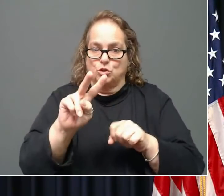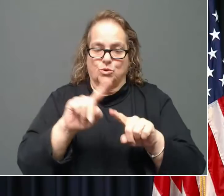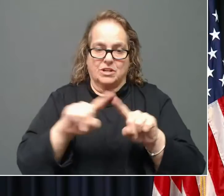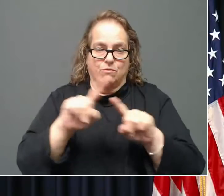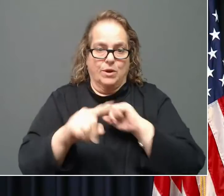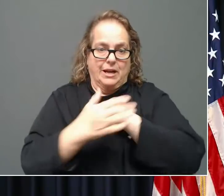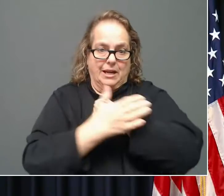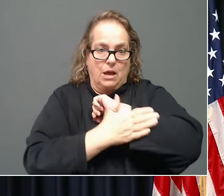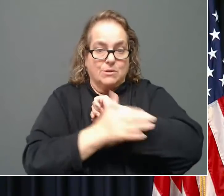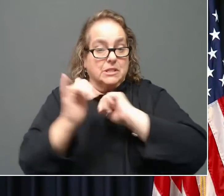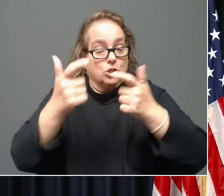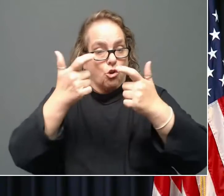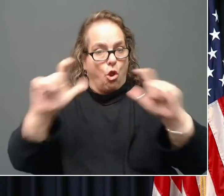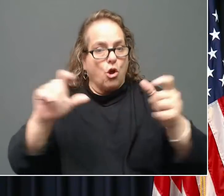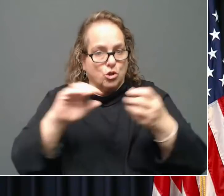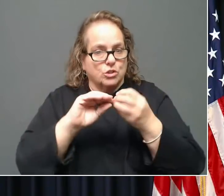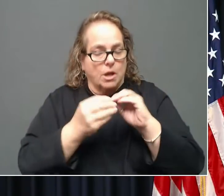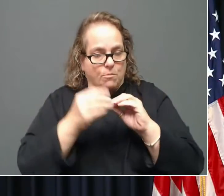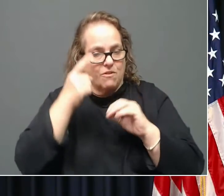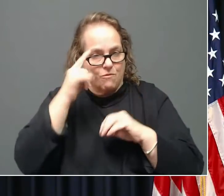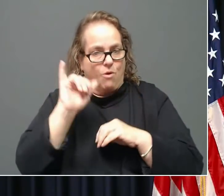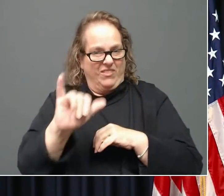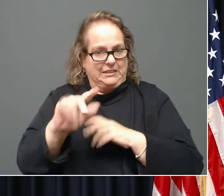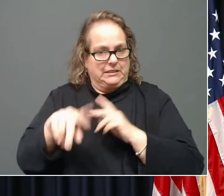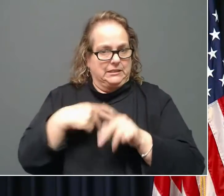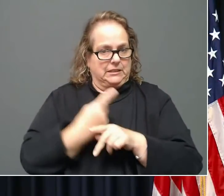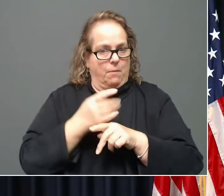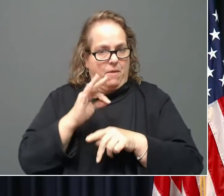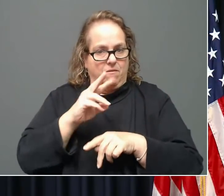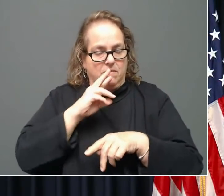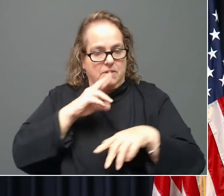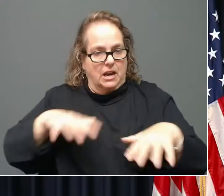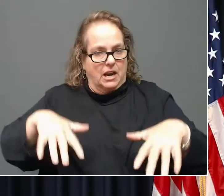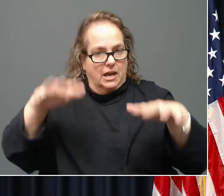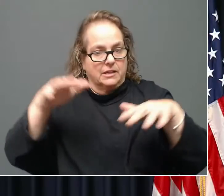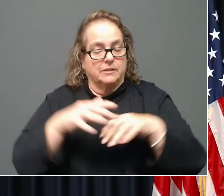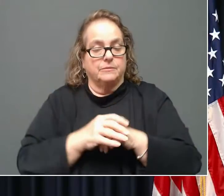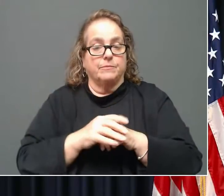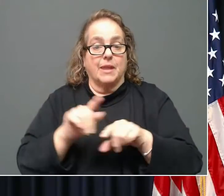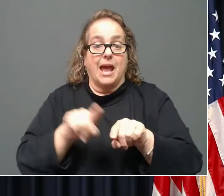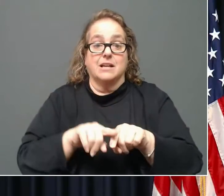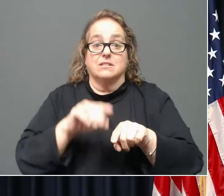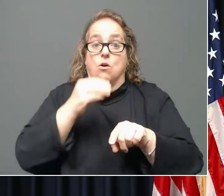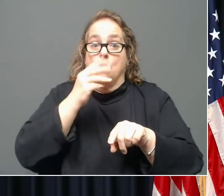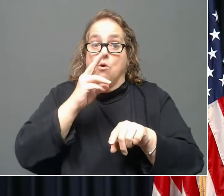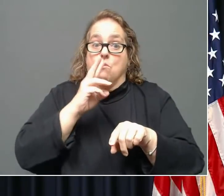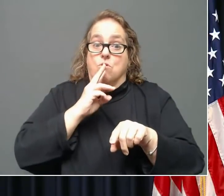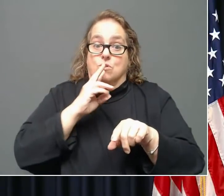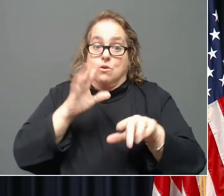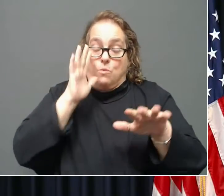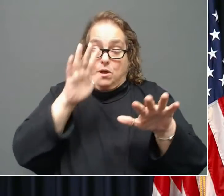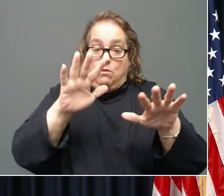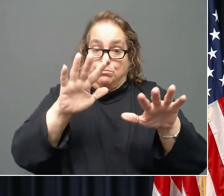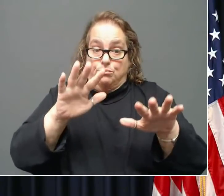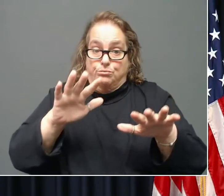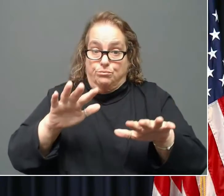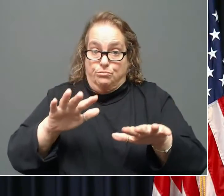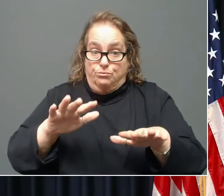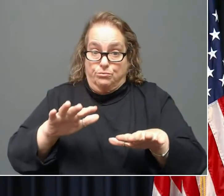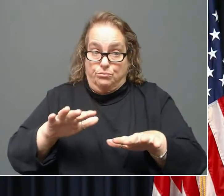for one of these flooding events. So as the water recedes today, we're still looking